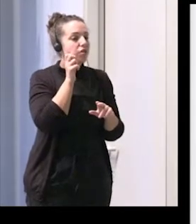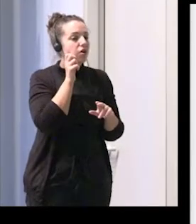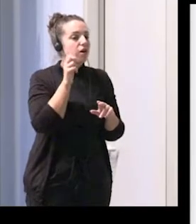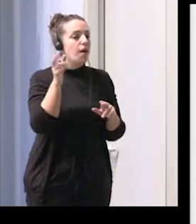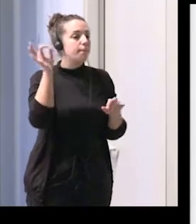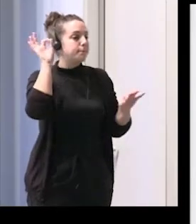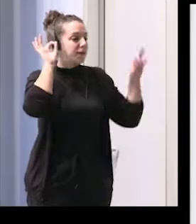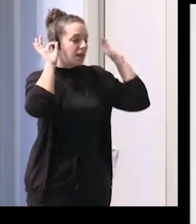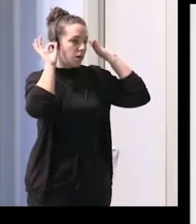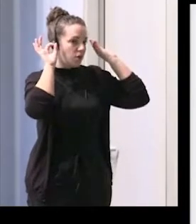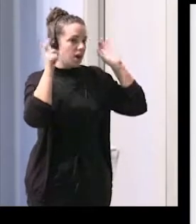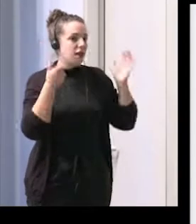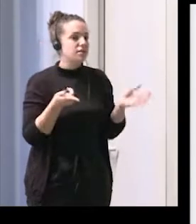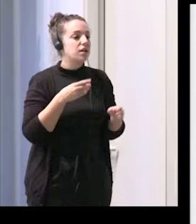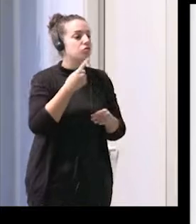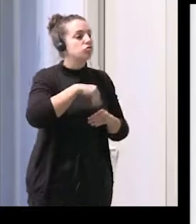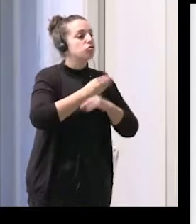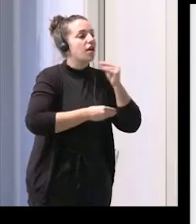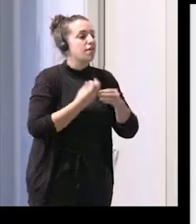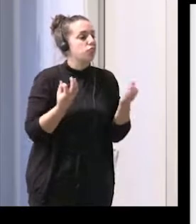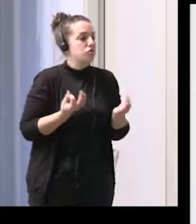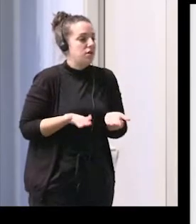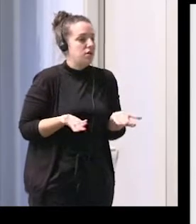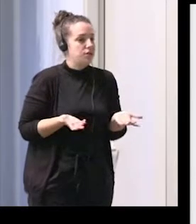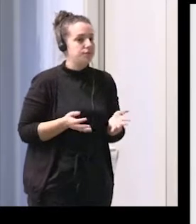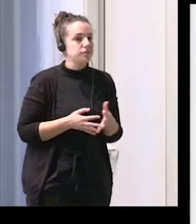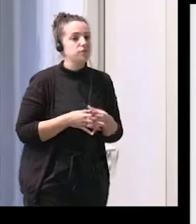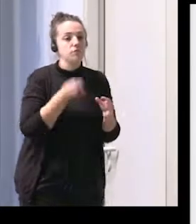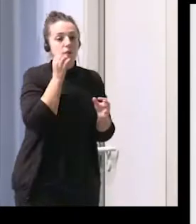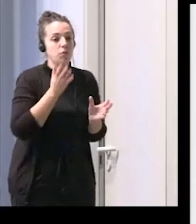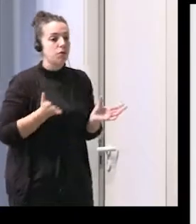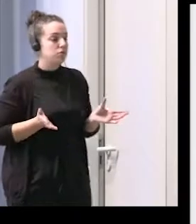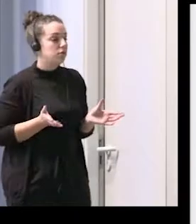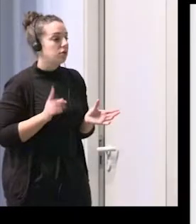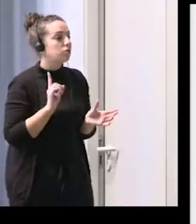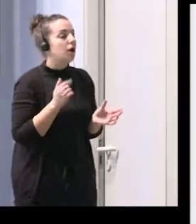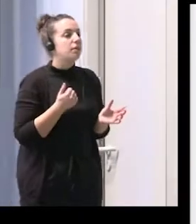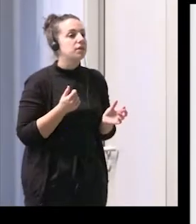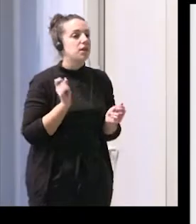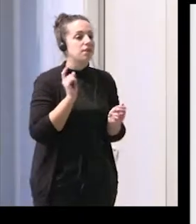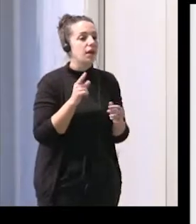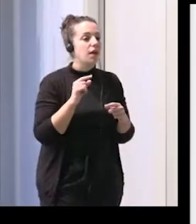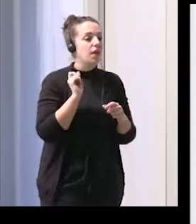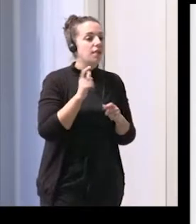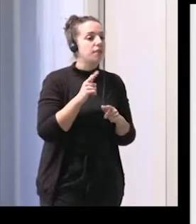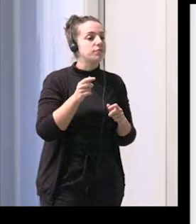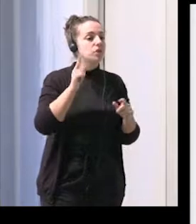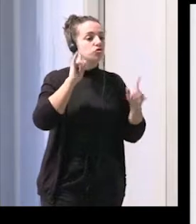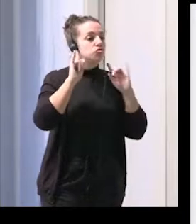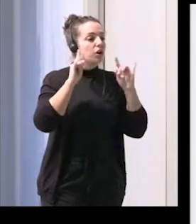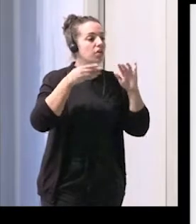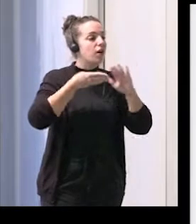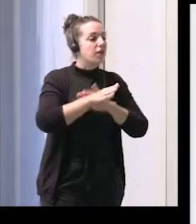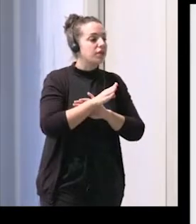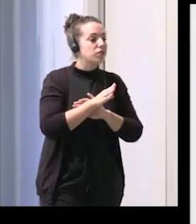So what do? Just provide access to sound in both ears. Use whatever device is most